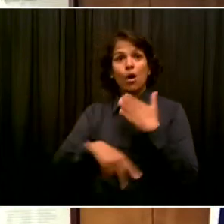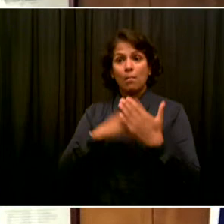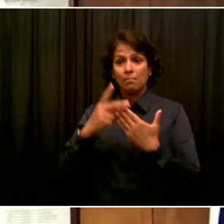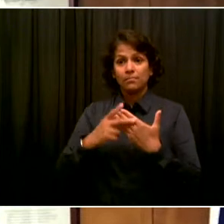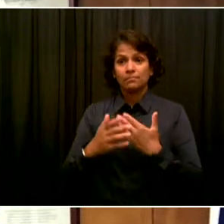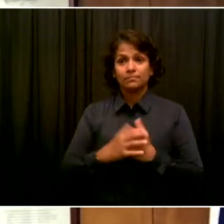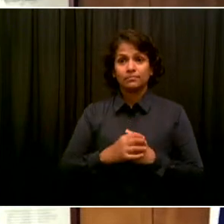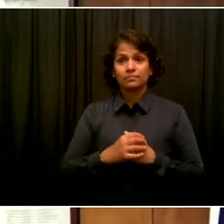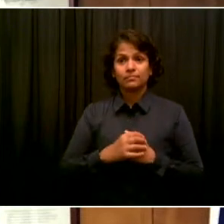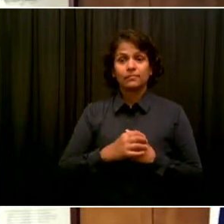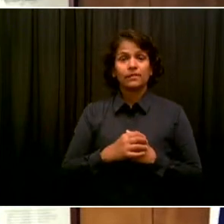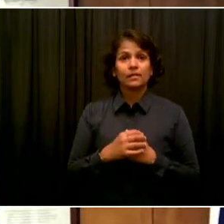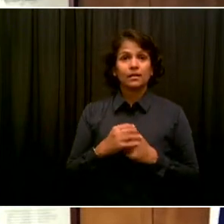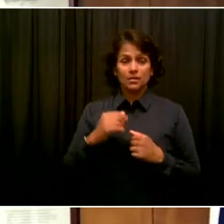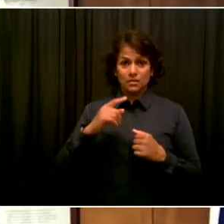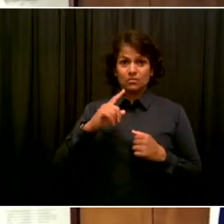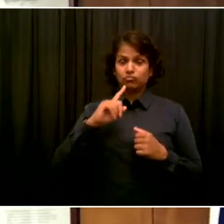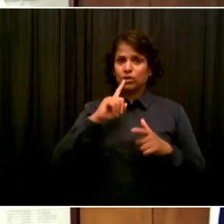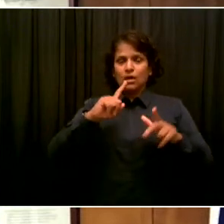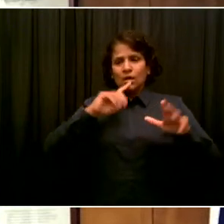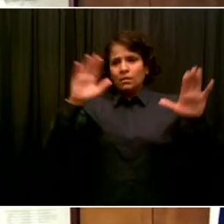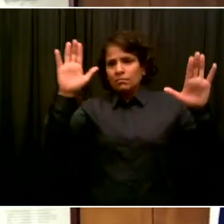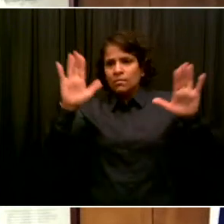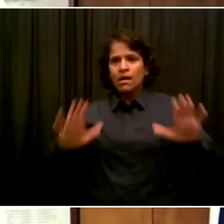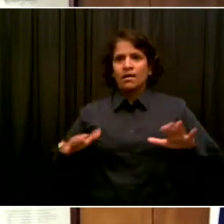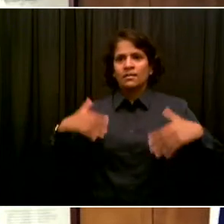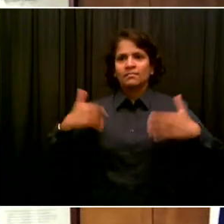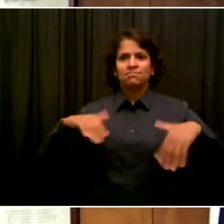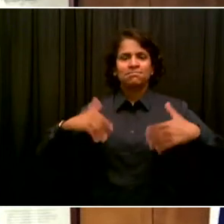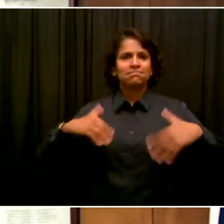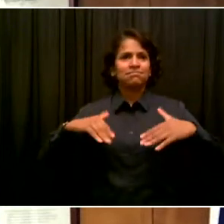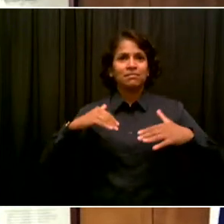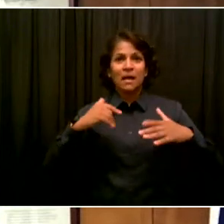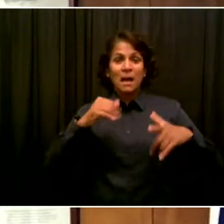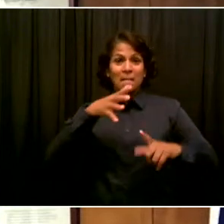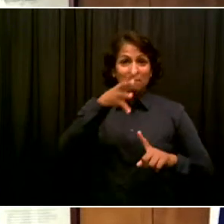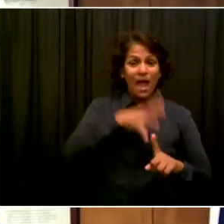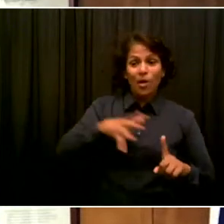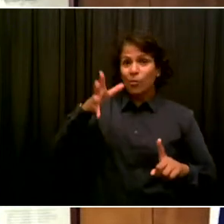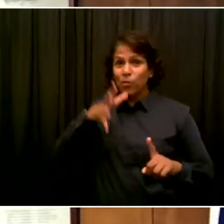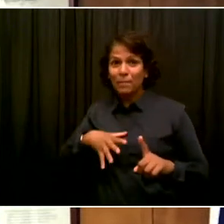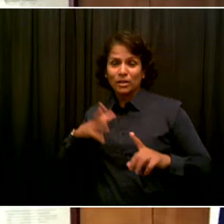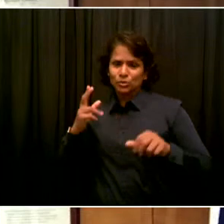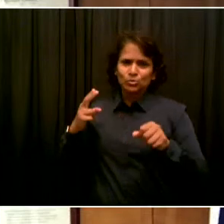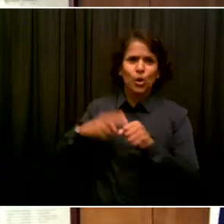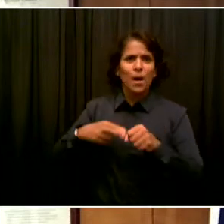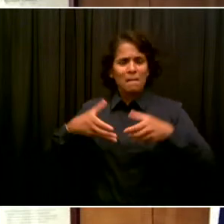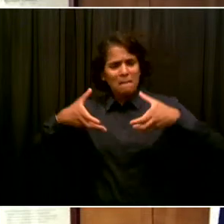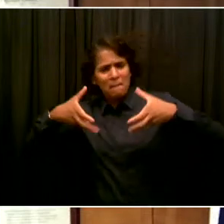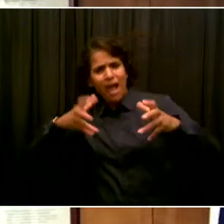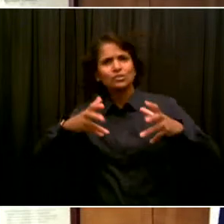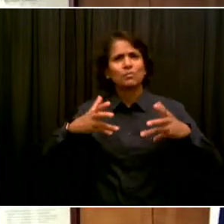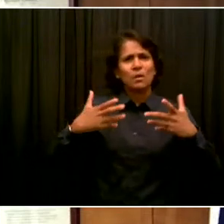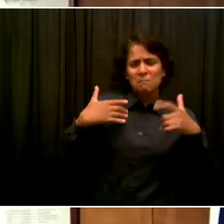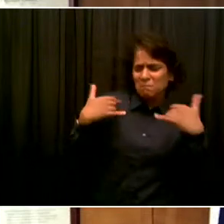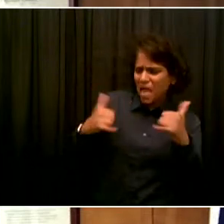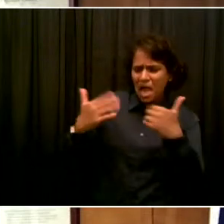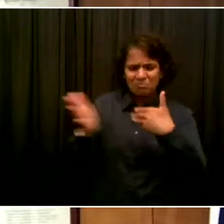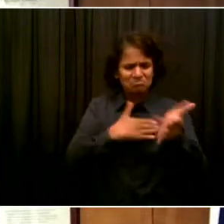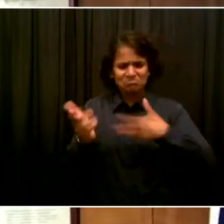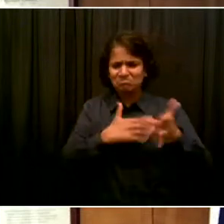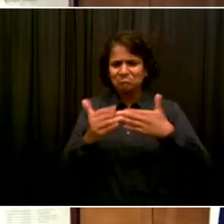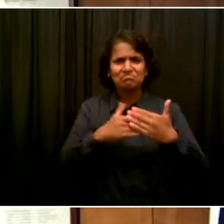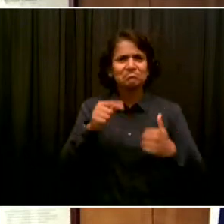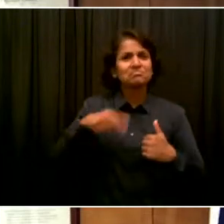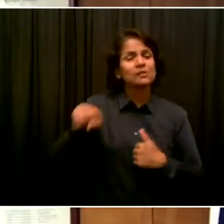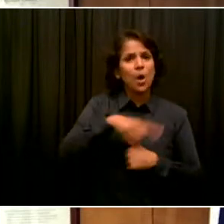amazing young and talented women and men, boys and girls, it's going to go a long way. And I'm really excited to see it. I want to